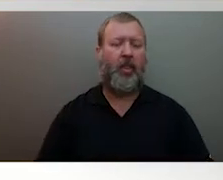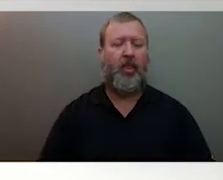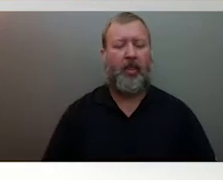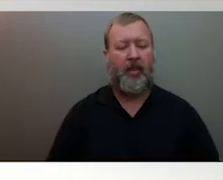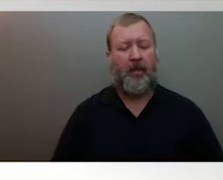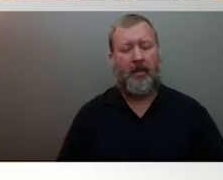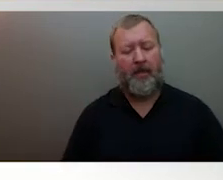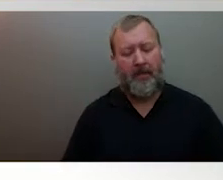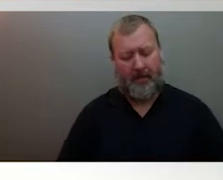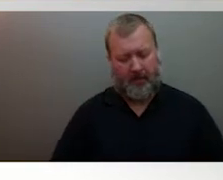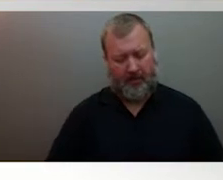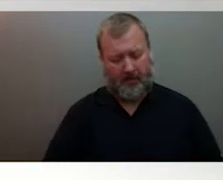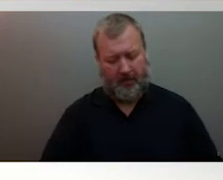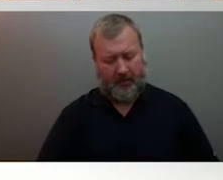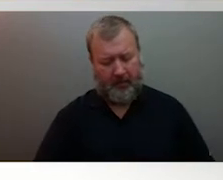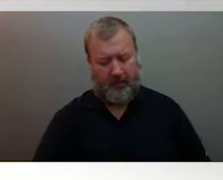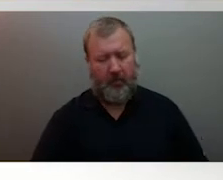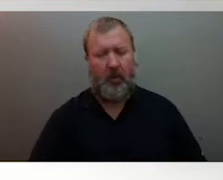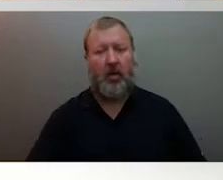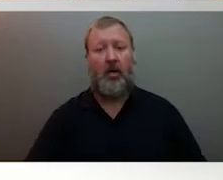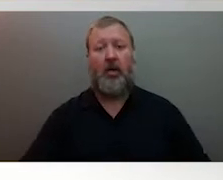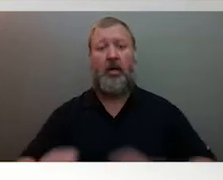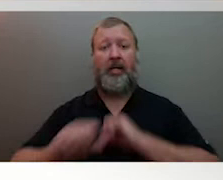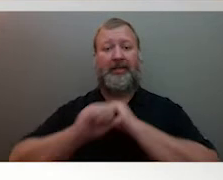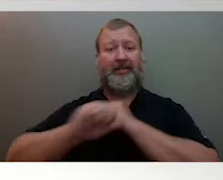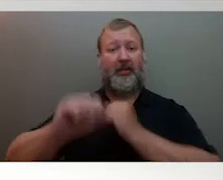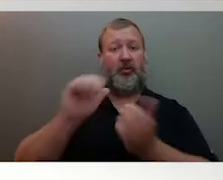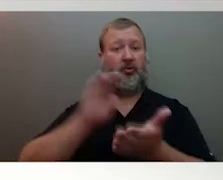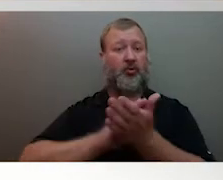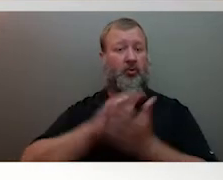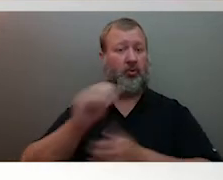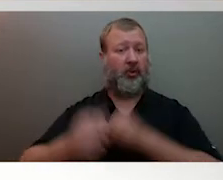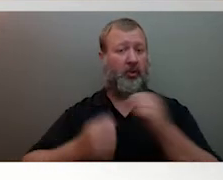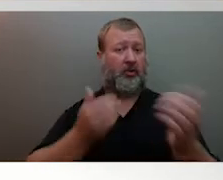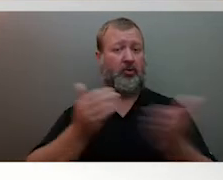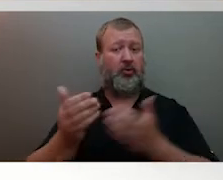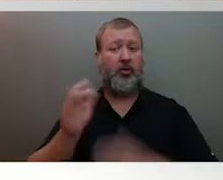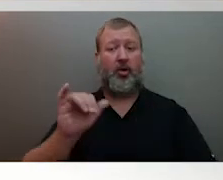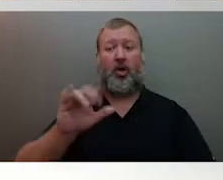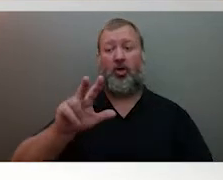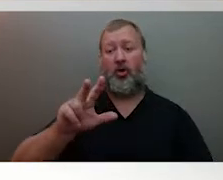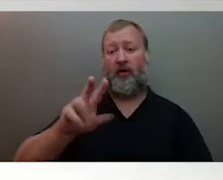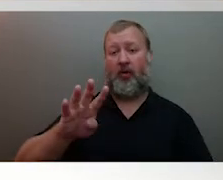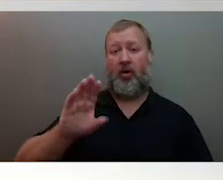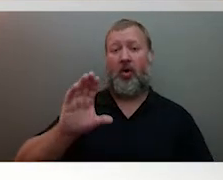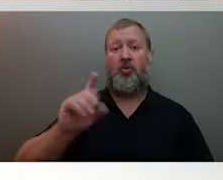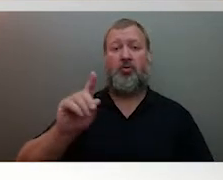Extended school year services. According to Section 34 of the Code of Federal Regulations